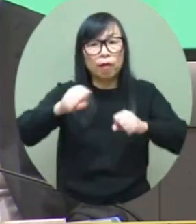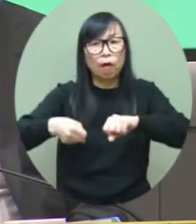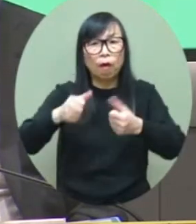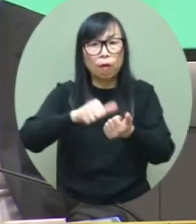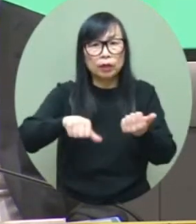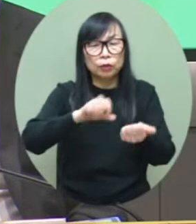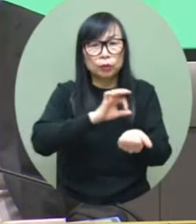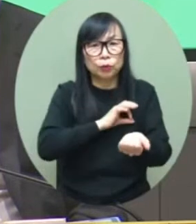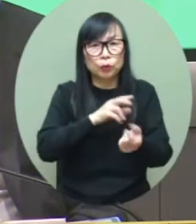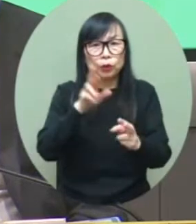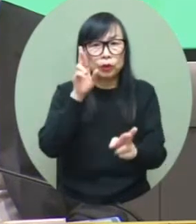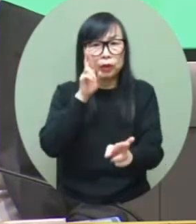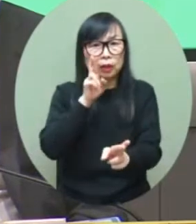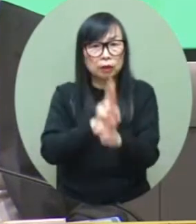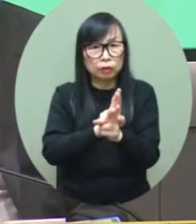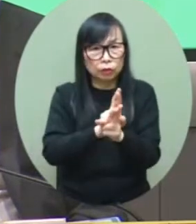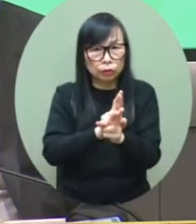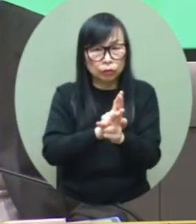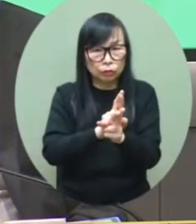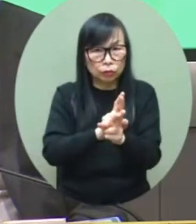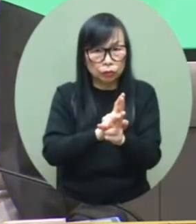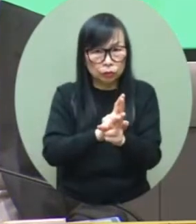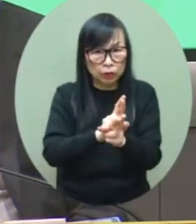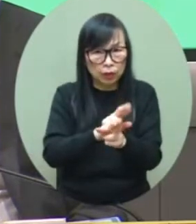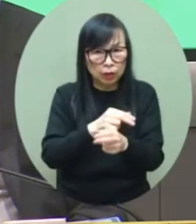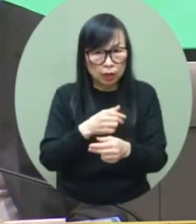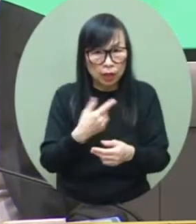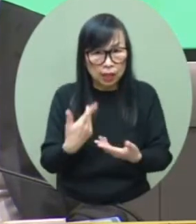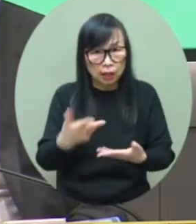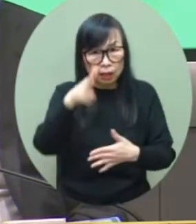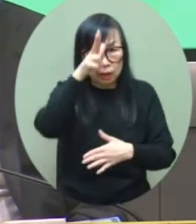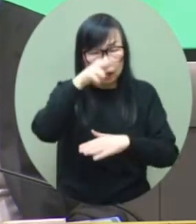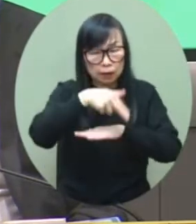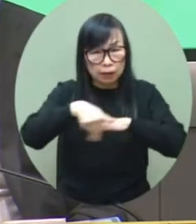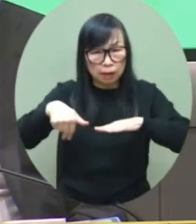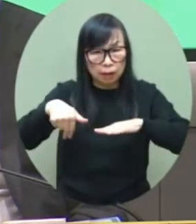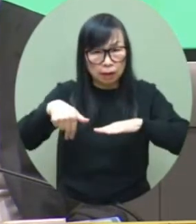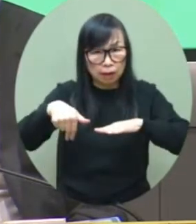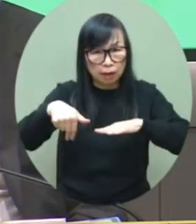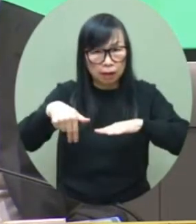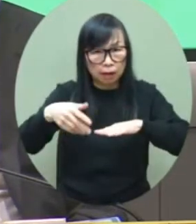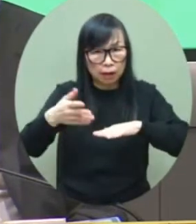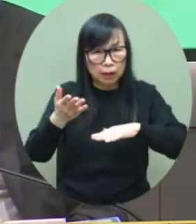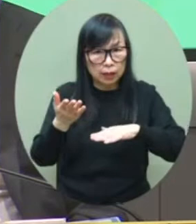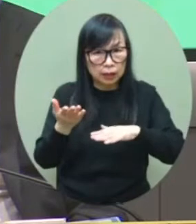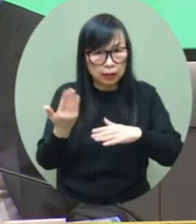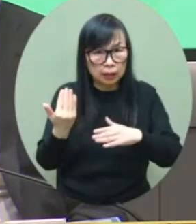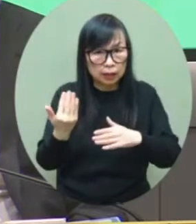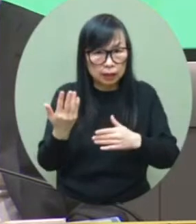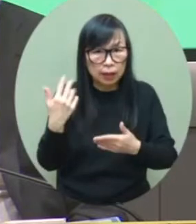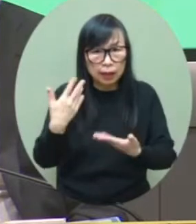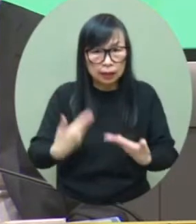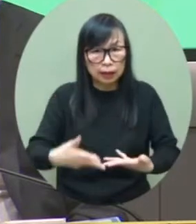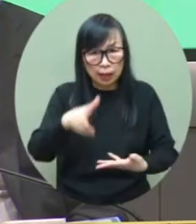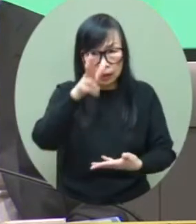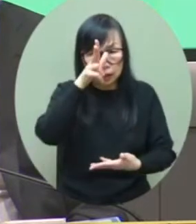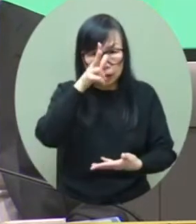risk under control. The measures must also be science-based and be precise.